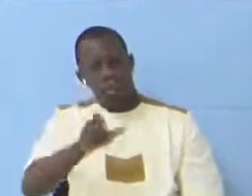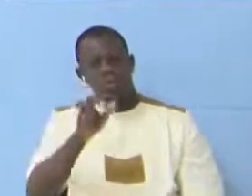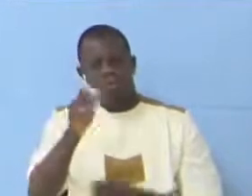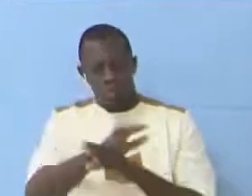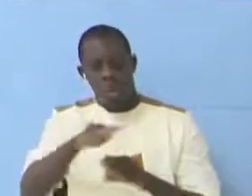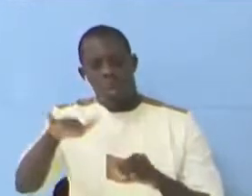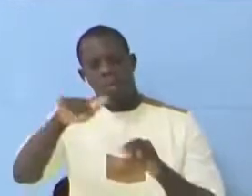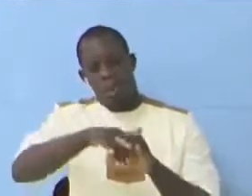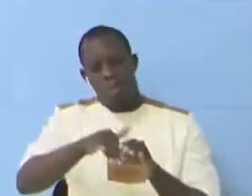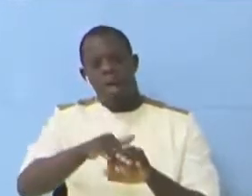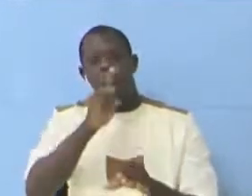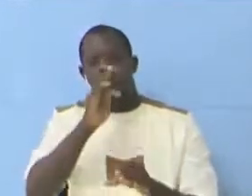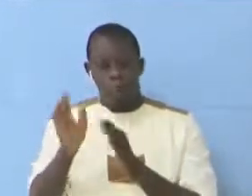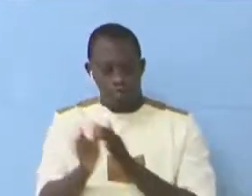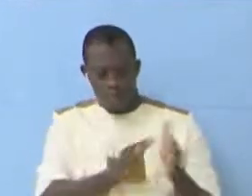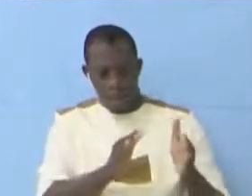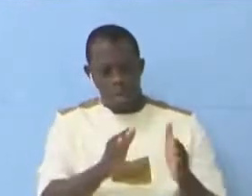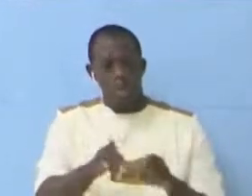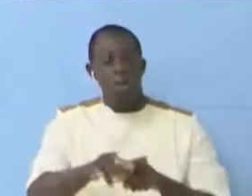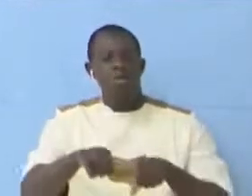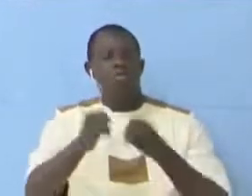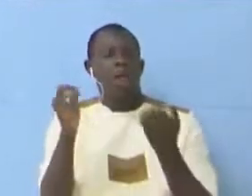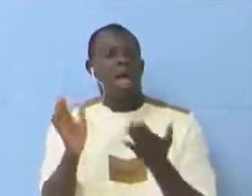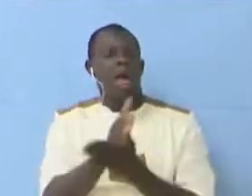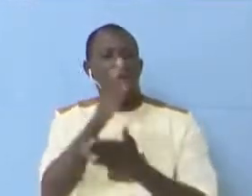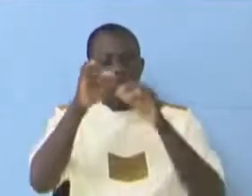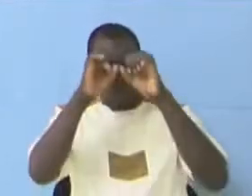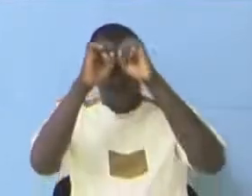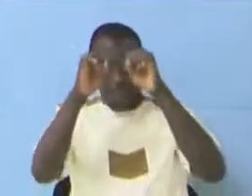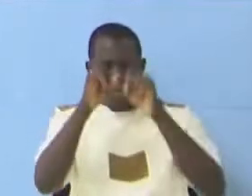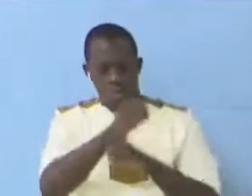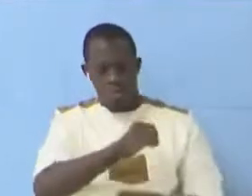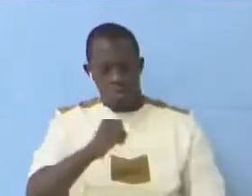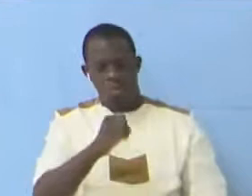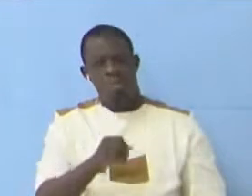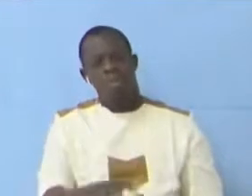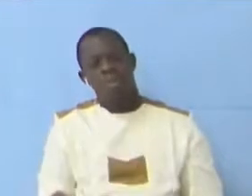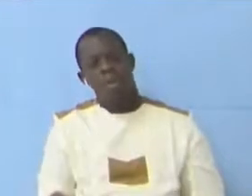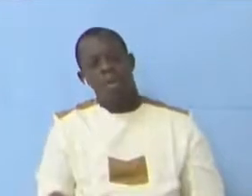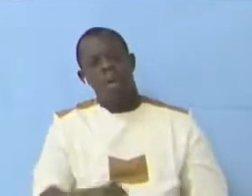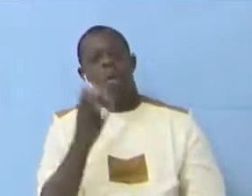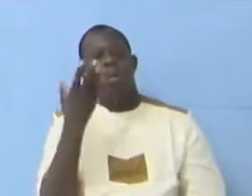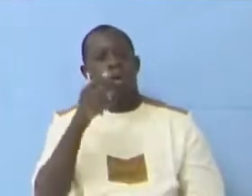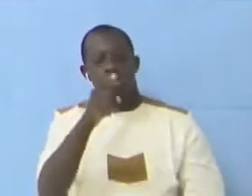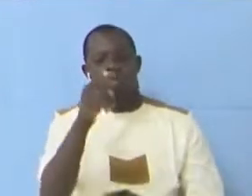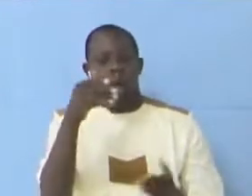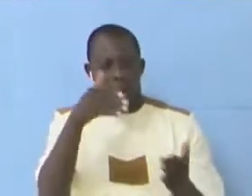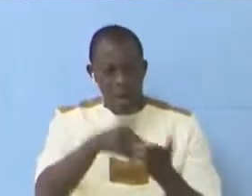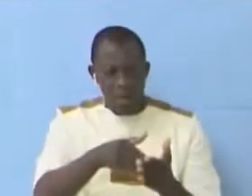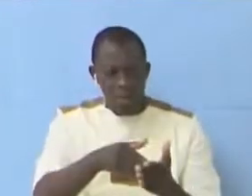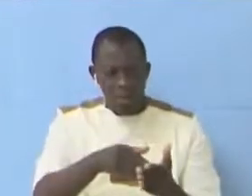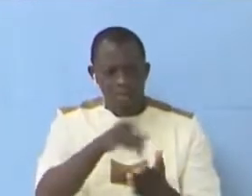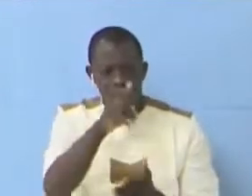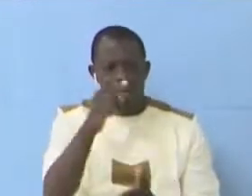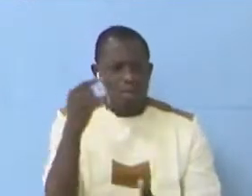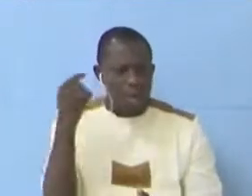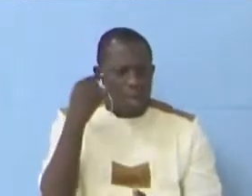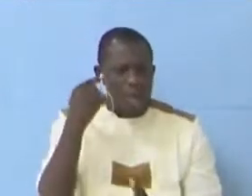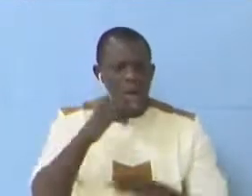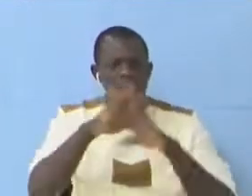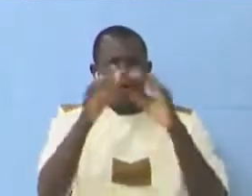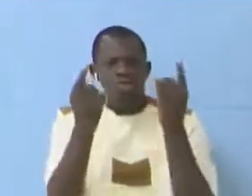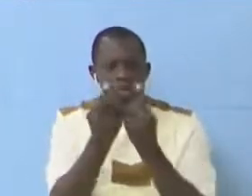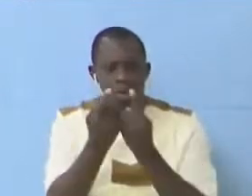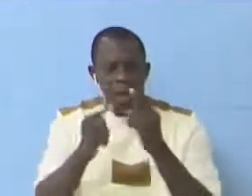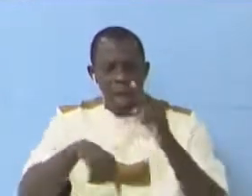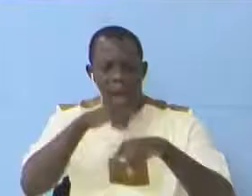ne daal moom bokkoon na ci coup bu antuwut boobu. So when you arrived, did you subsequently hear anything about him? ba